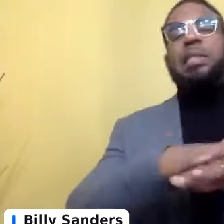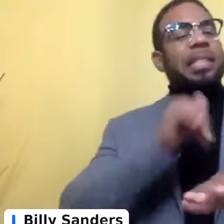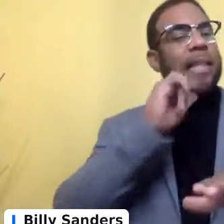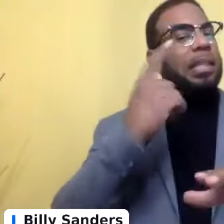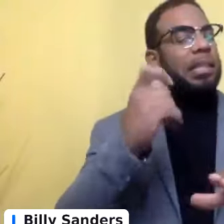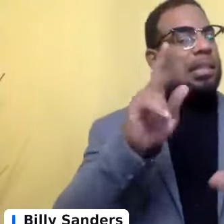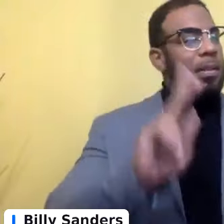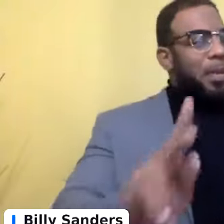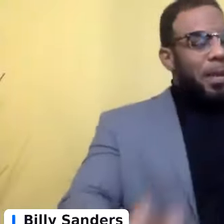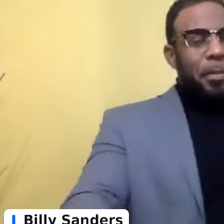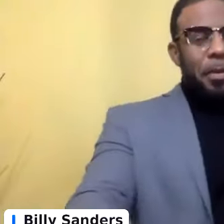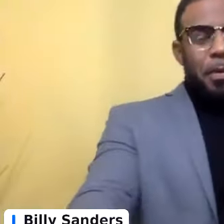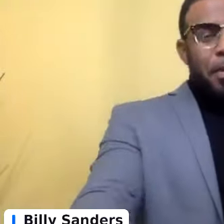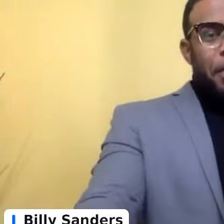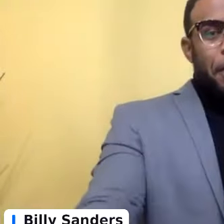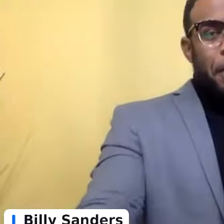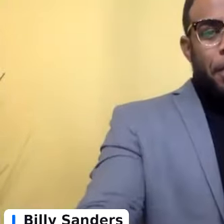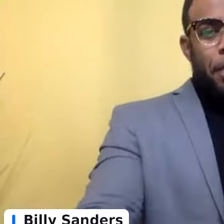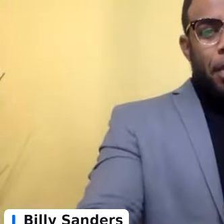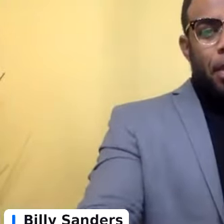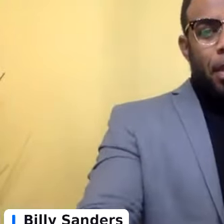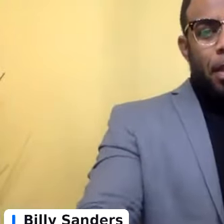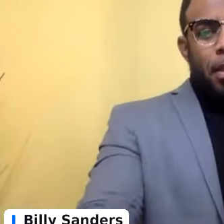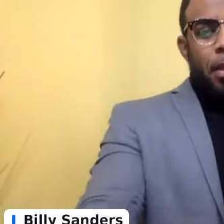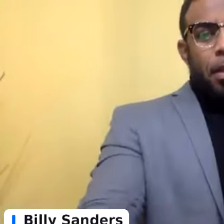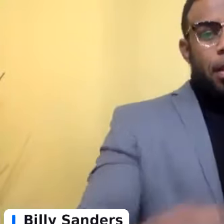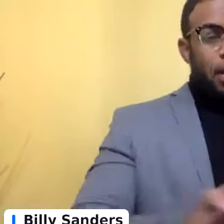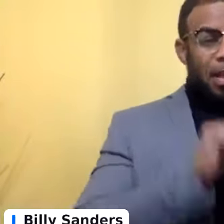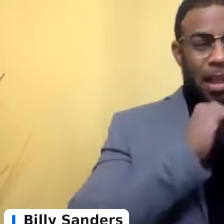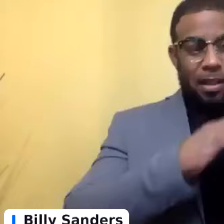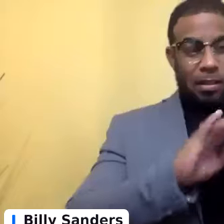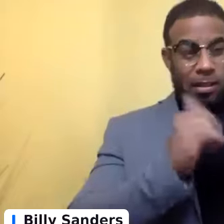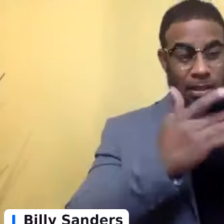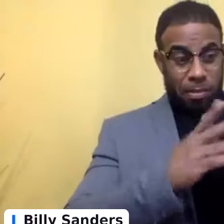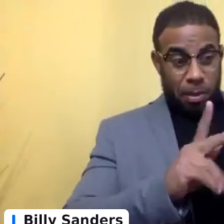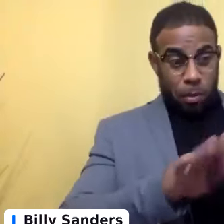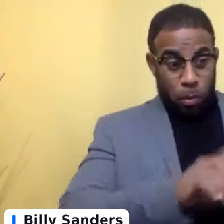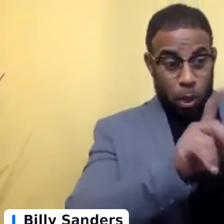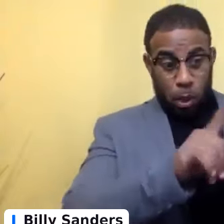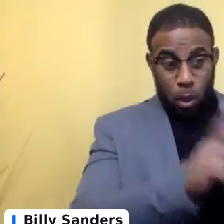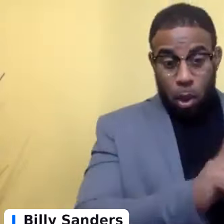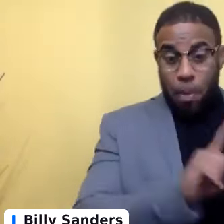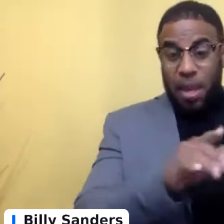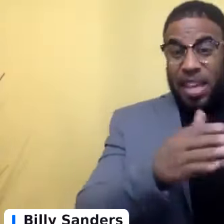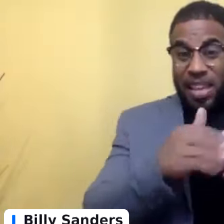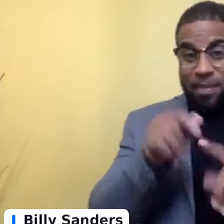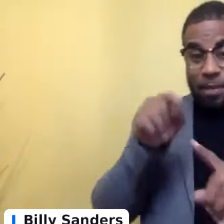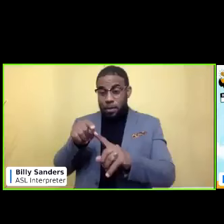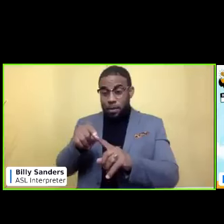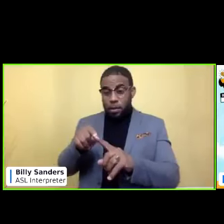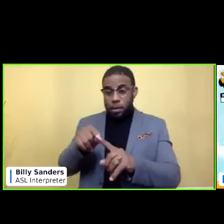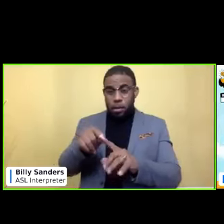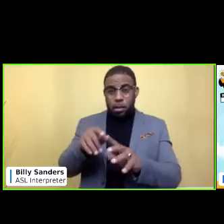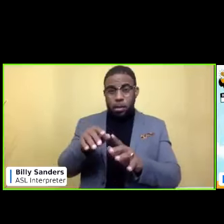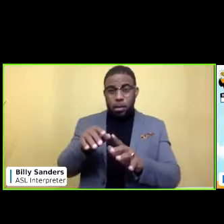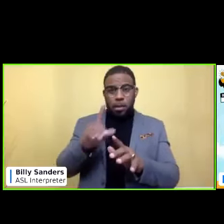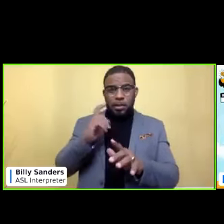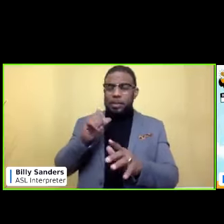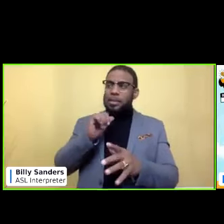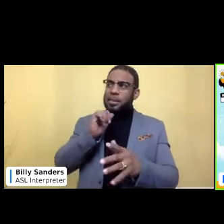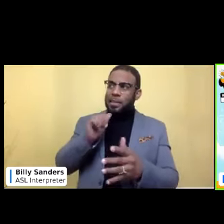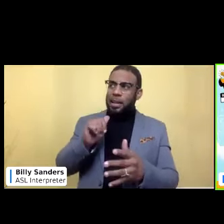just people breaking the law, but also even but just